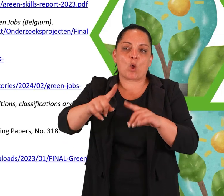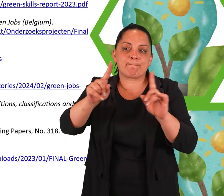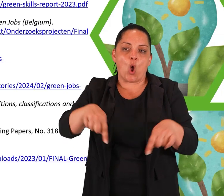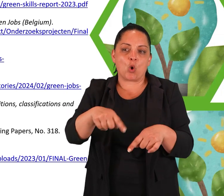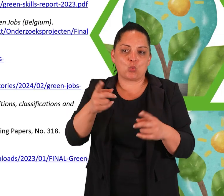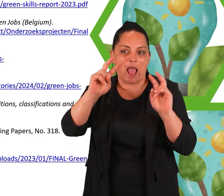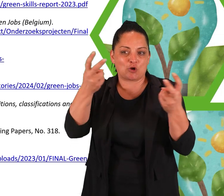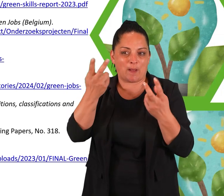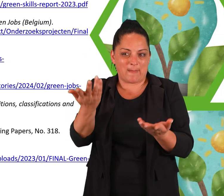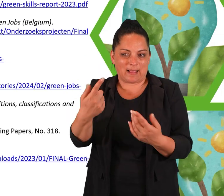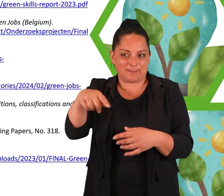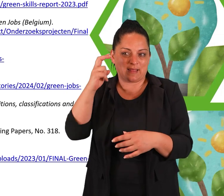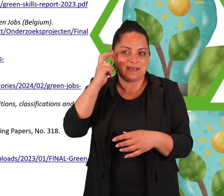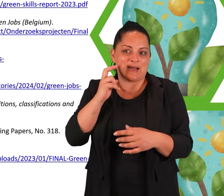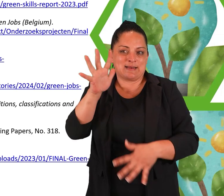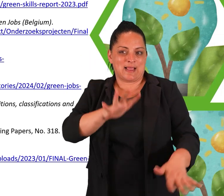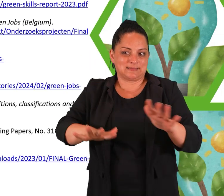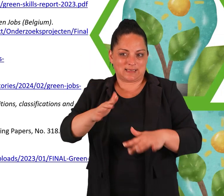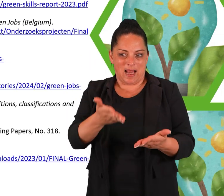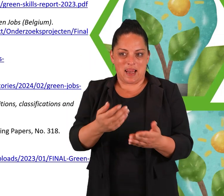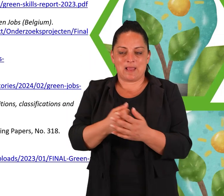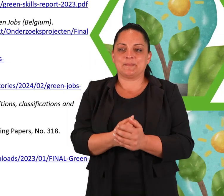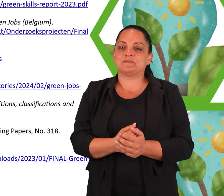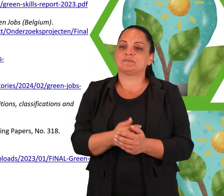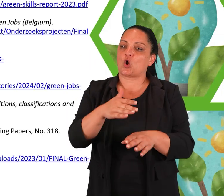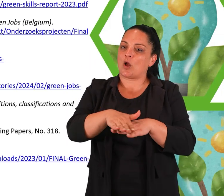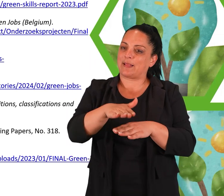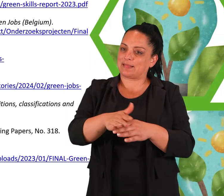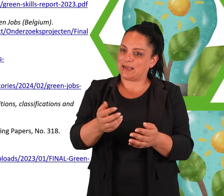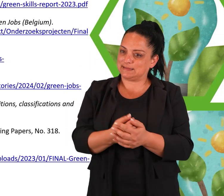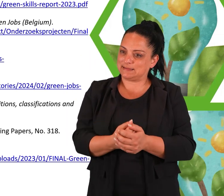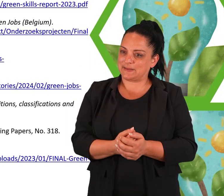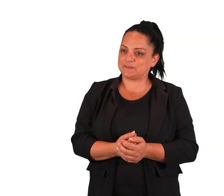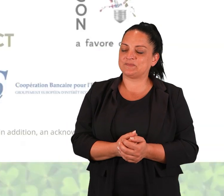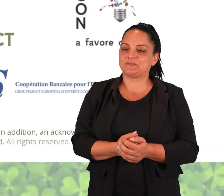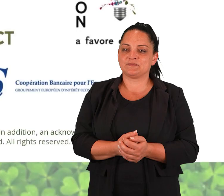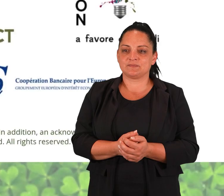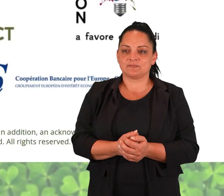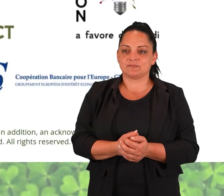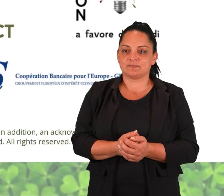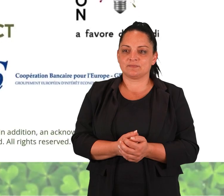of the next of the modules and topics of green skills.